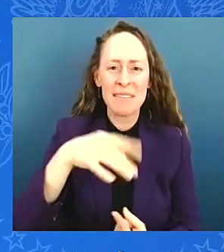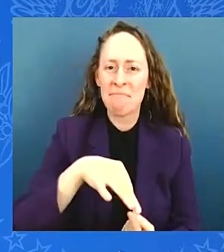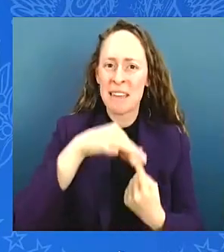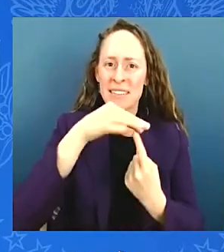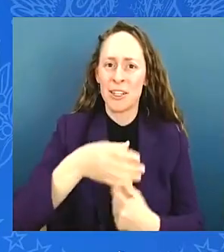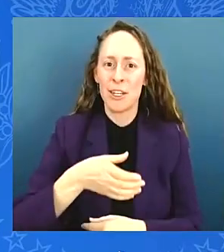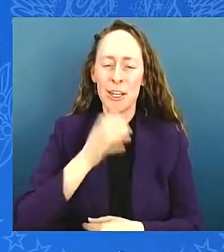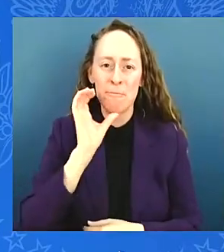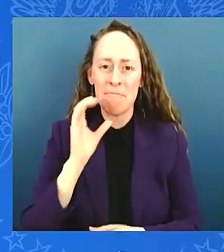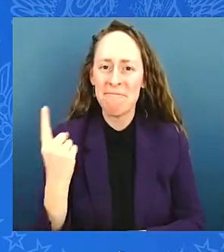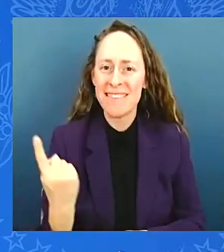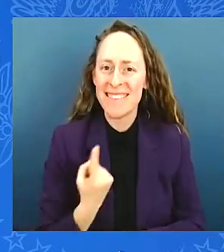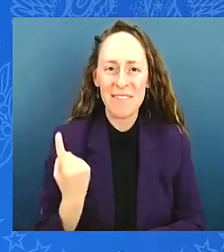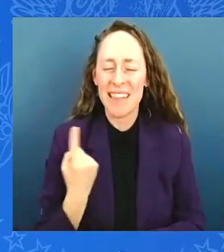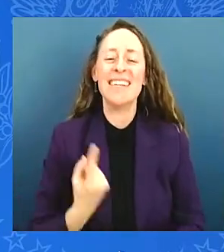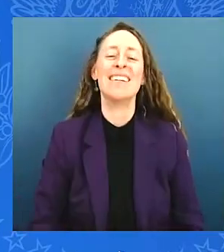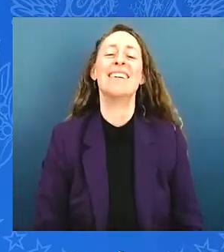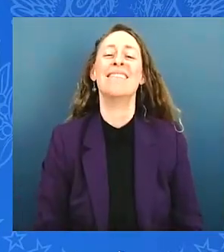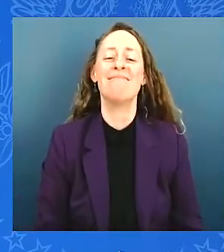30.